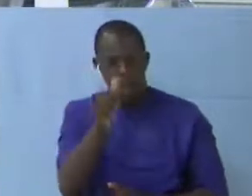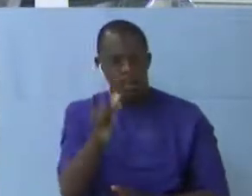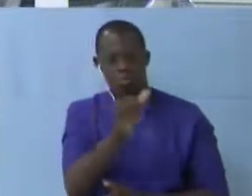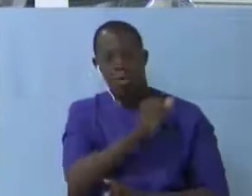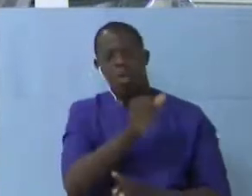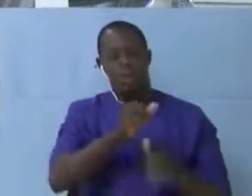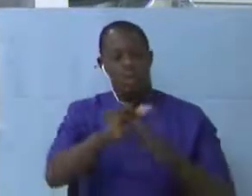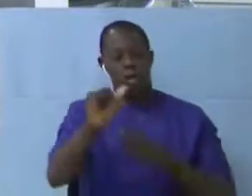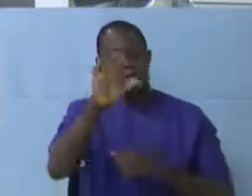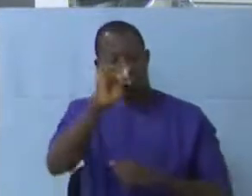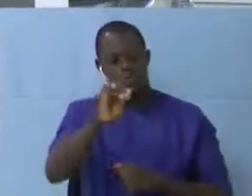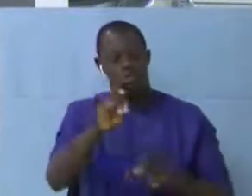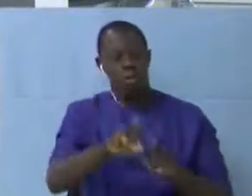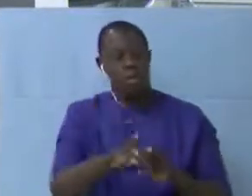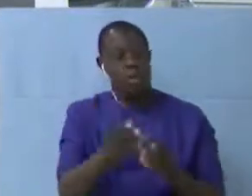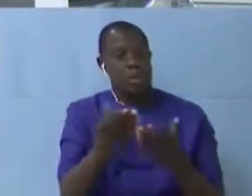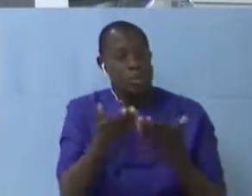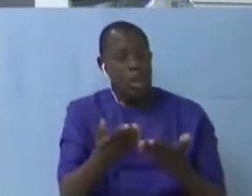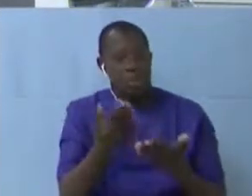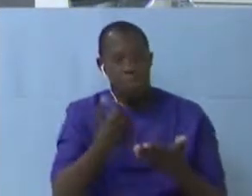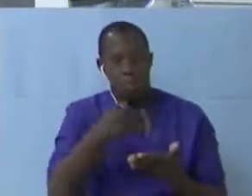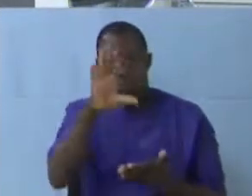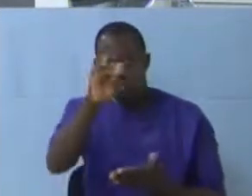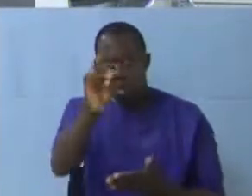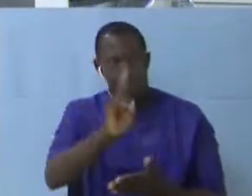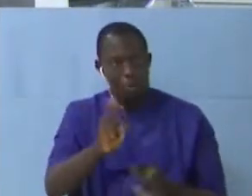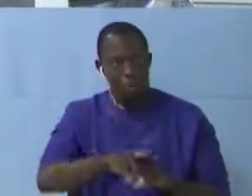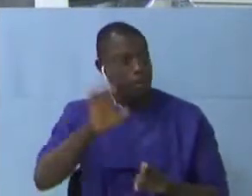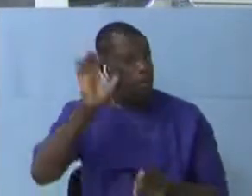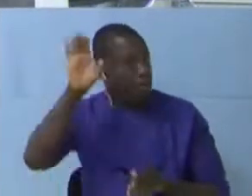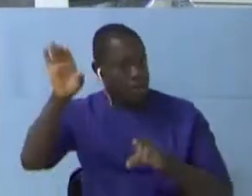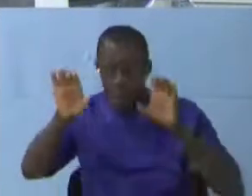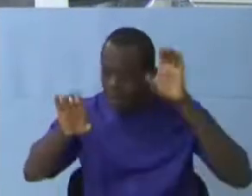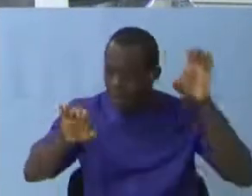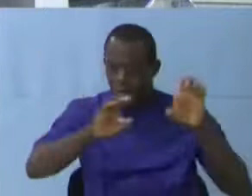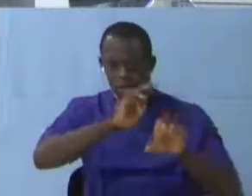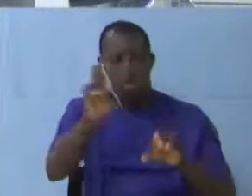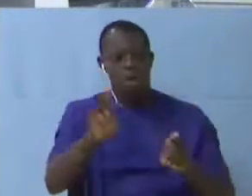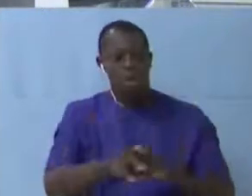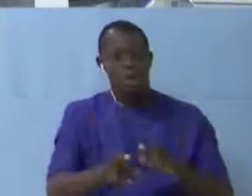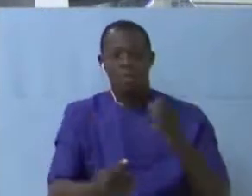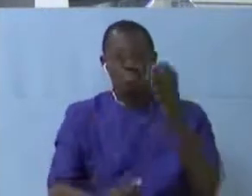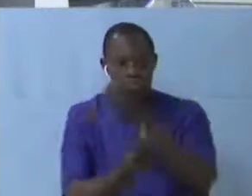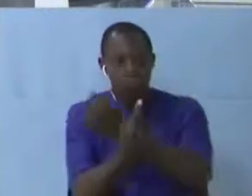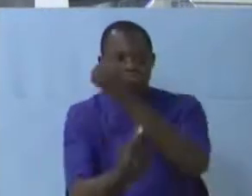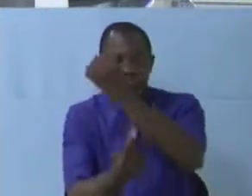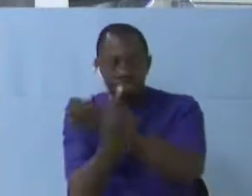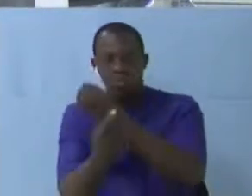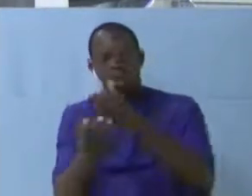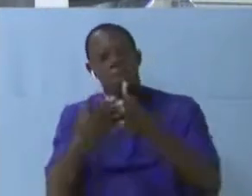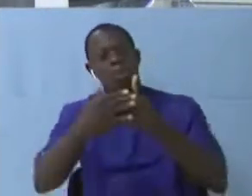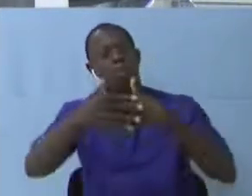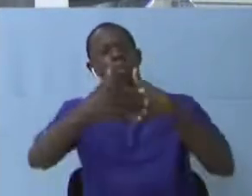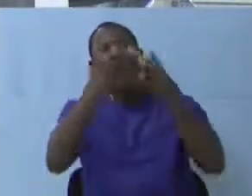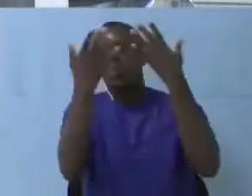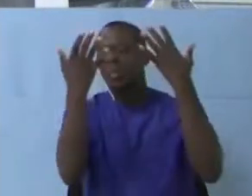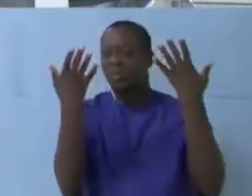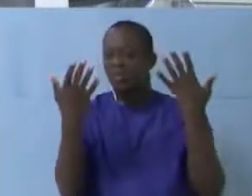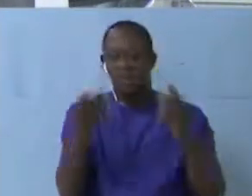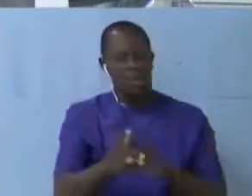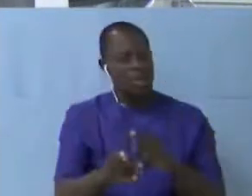ñuy dégluwante. We don't. duñ koy def de. Saaga ndey yu bari. Bandendiro siata. Saagante